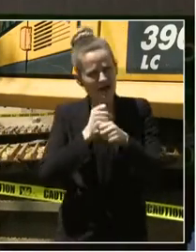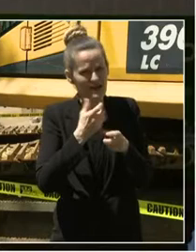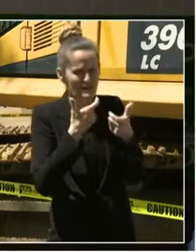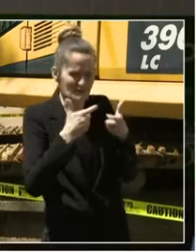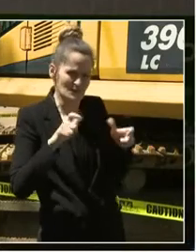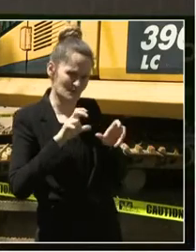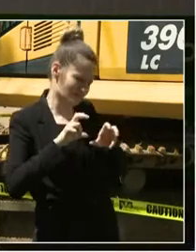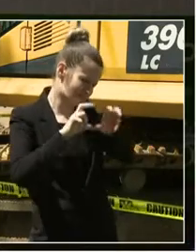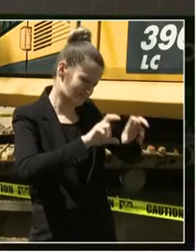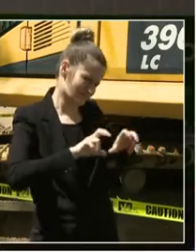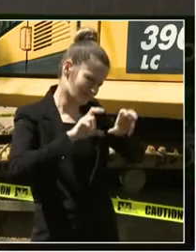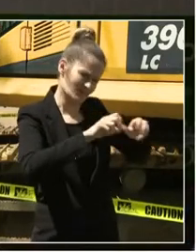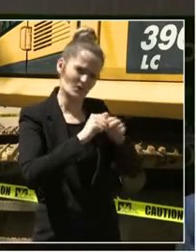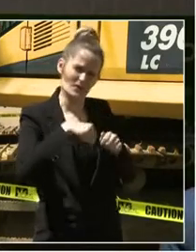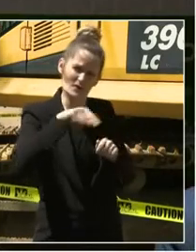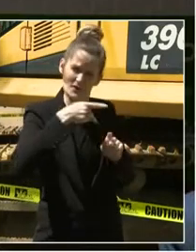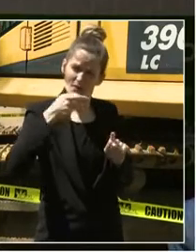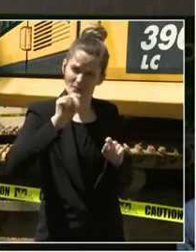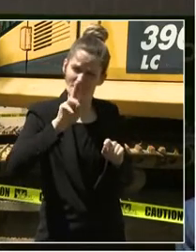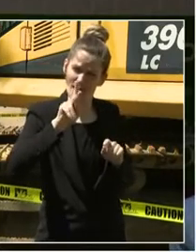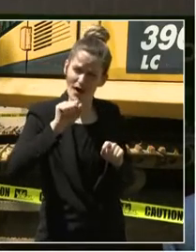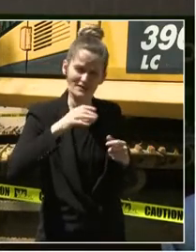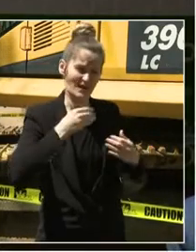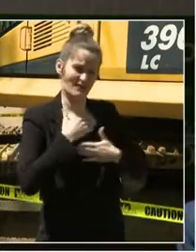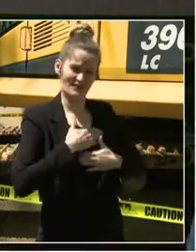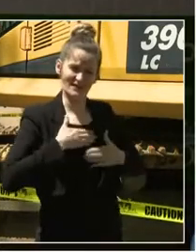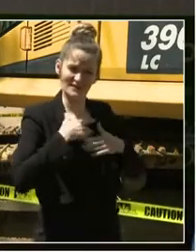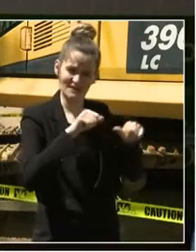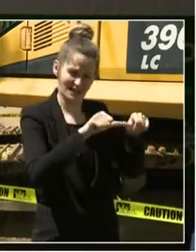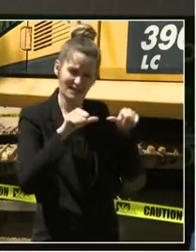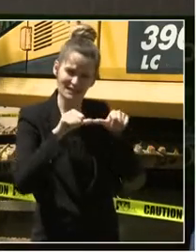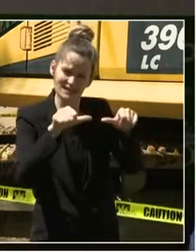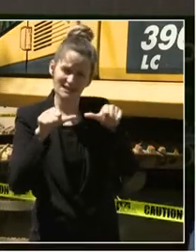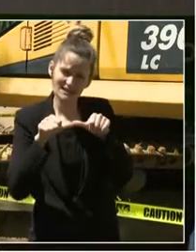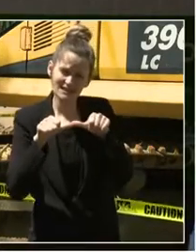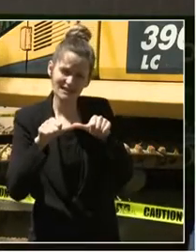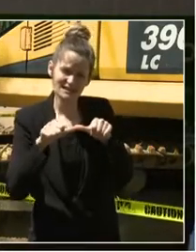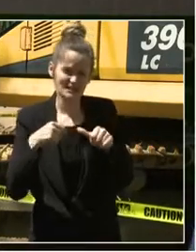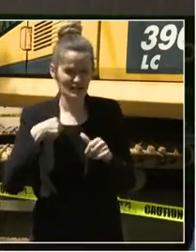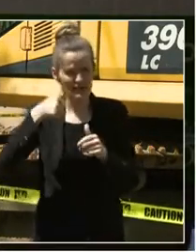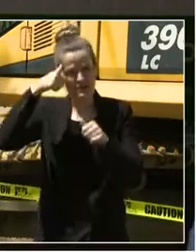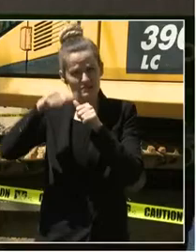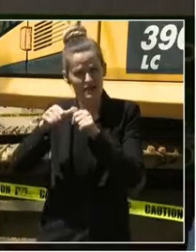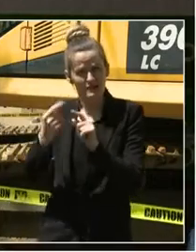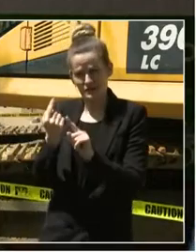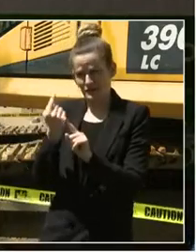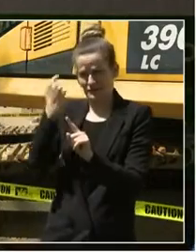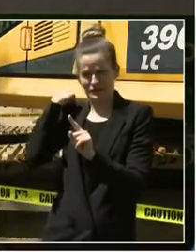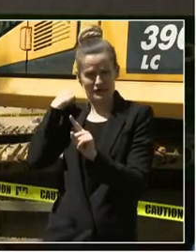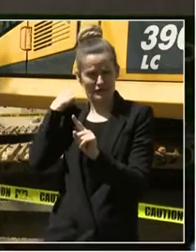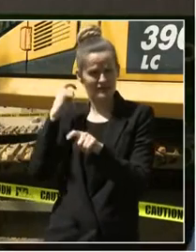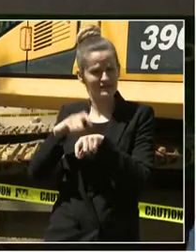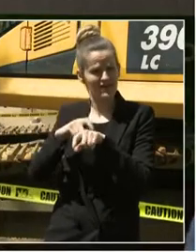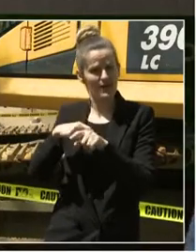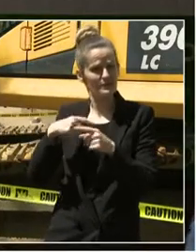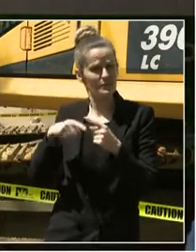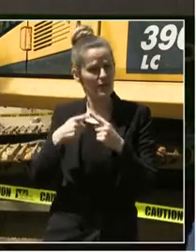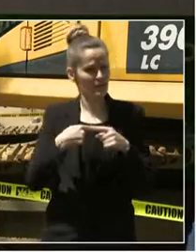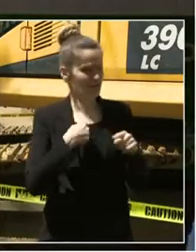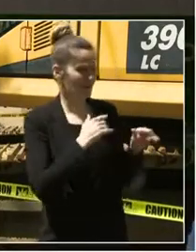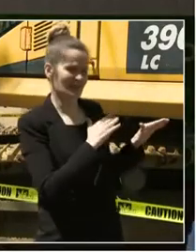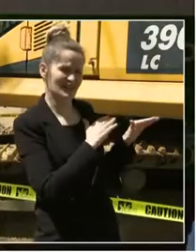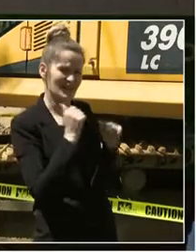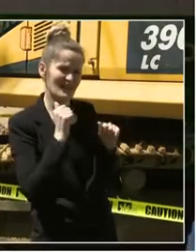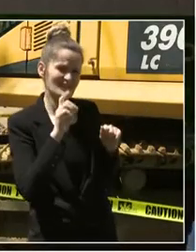facilities. Many of you will remember a time where we would have to leave the district to have